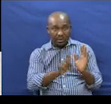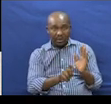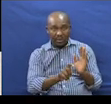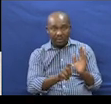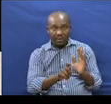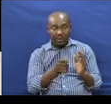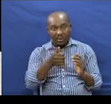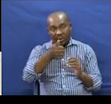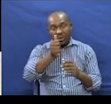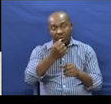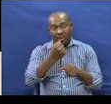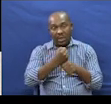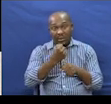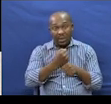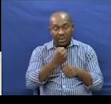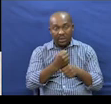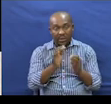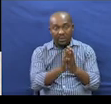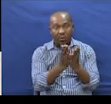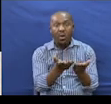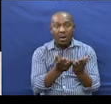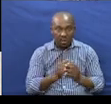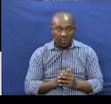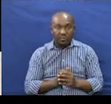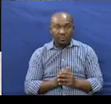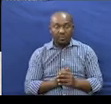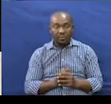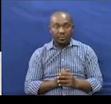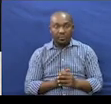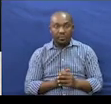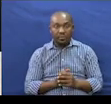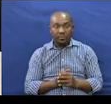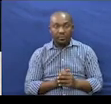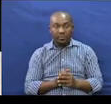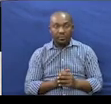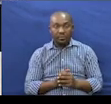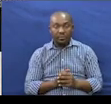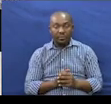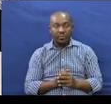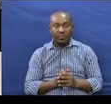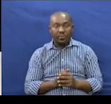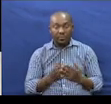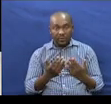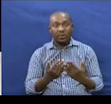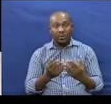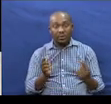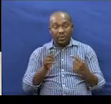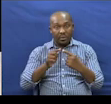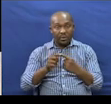your exercise book. Then after attempting, we are going to meet on